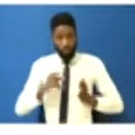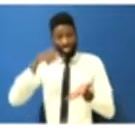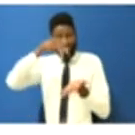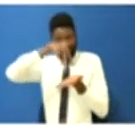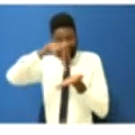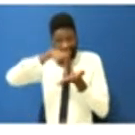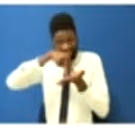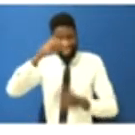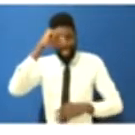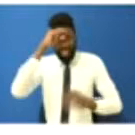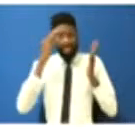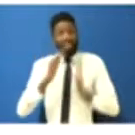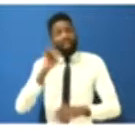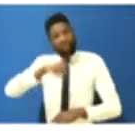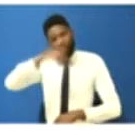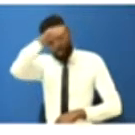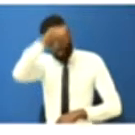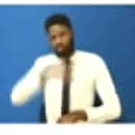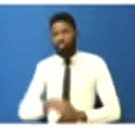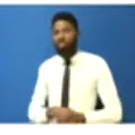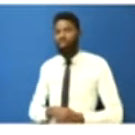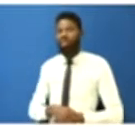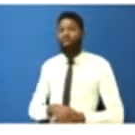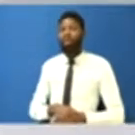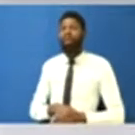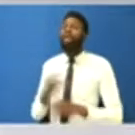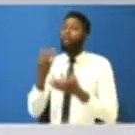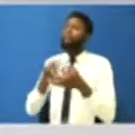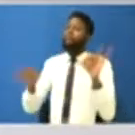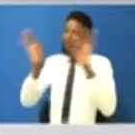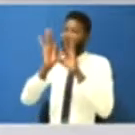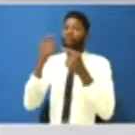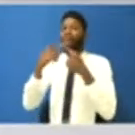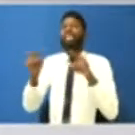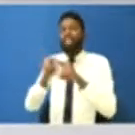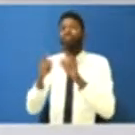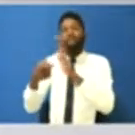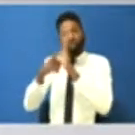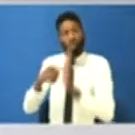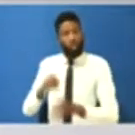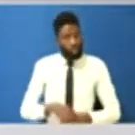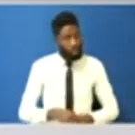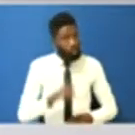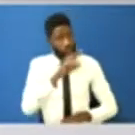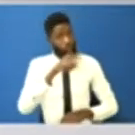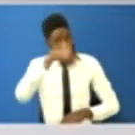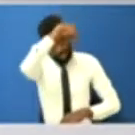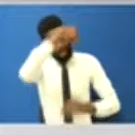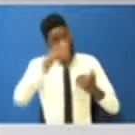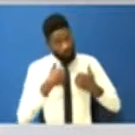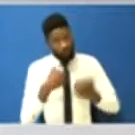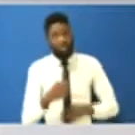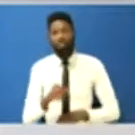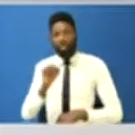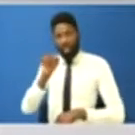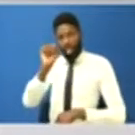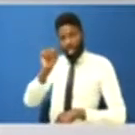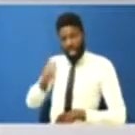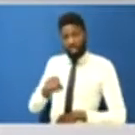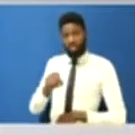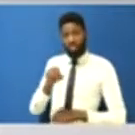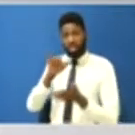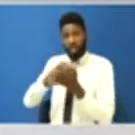a degree it's not just important it's a requirement by our constitution do you have a degree that's the reason i'm here that's the reason i've been